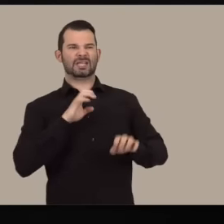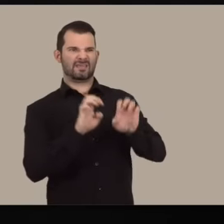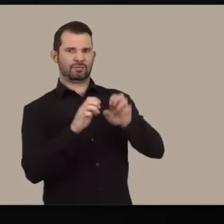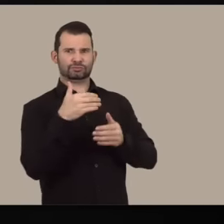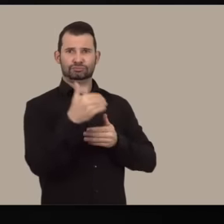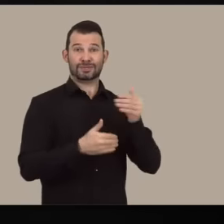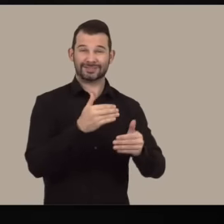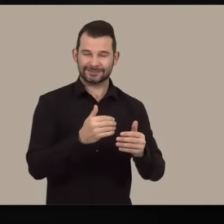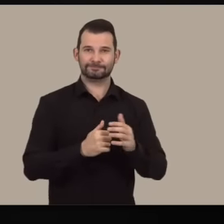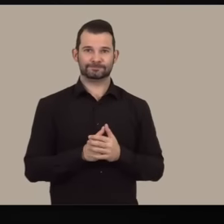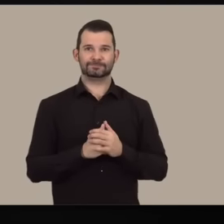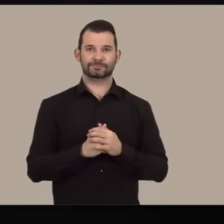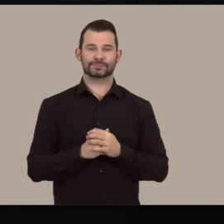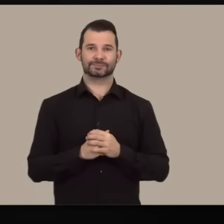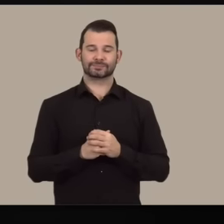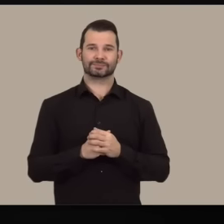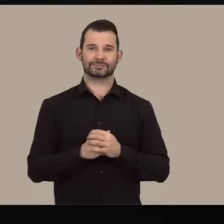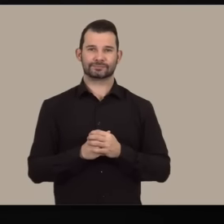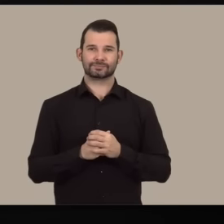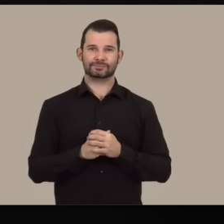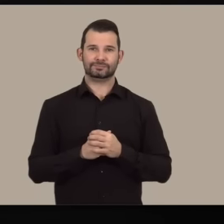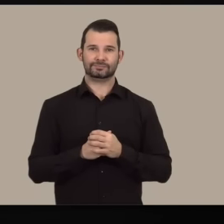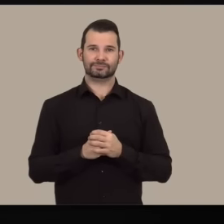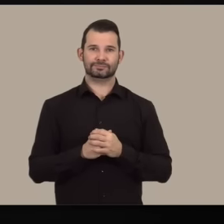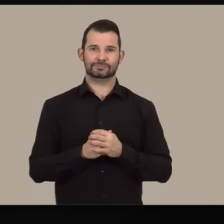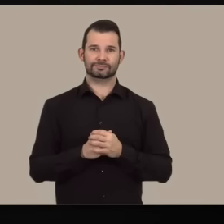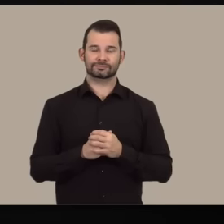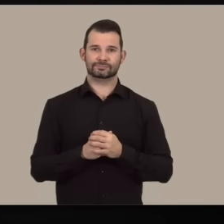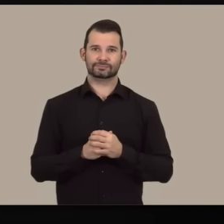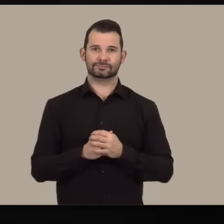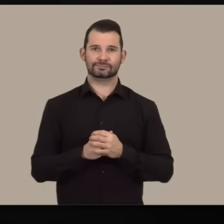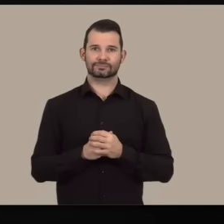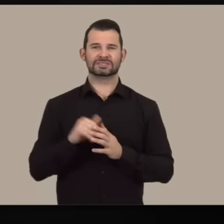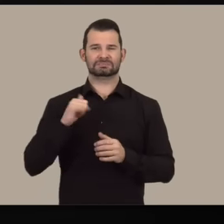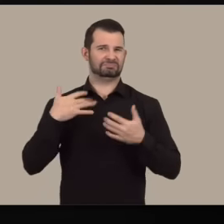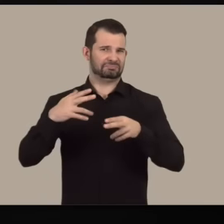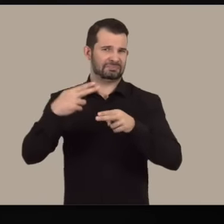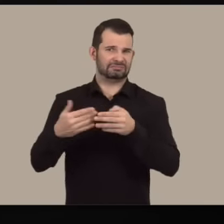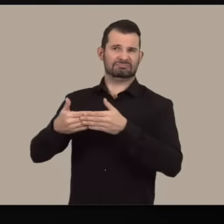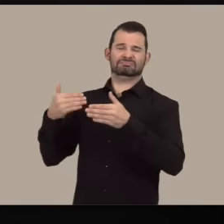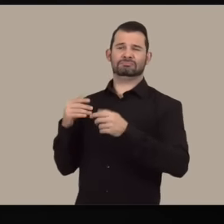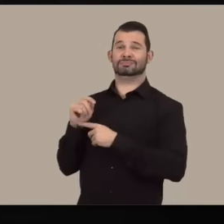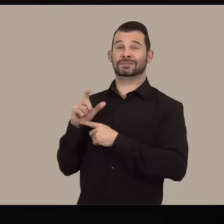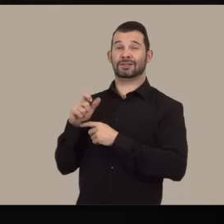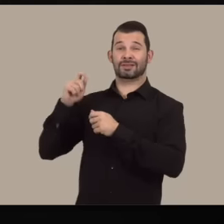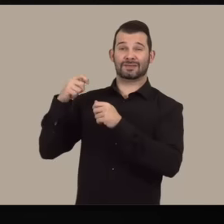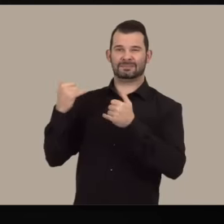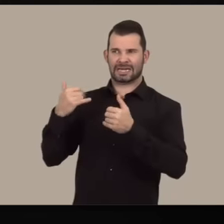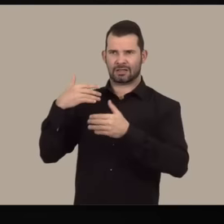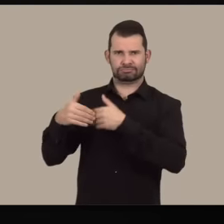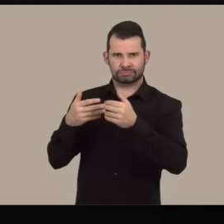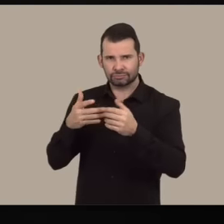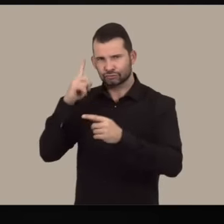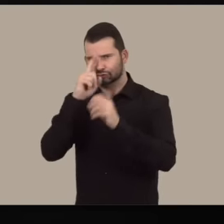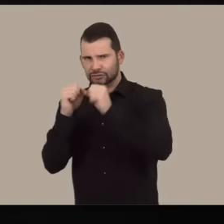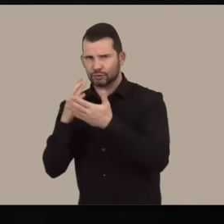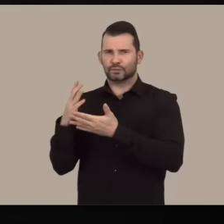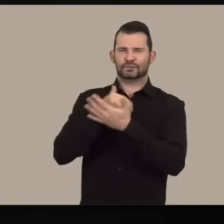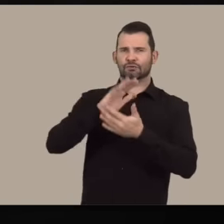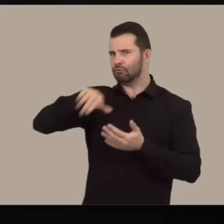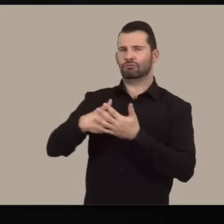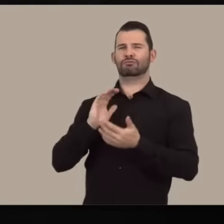is a major factor in our advisory committee's evaluation process. As I've mentioned earlier,